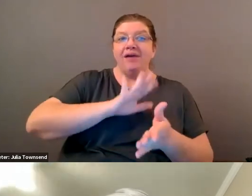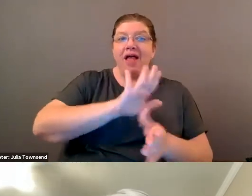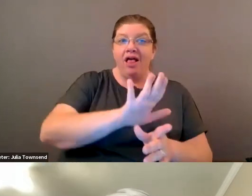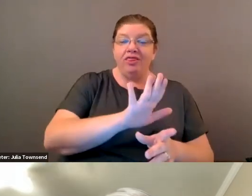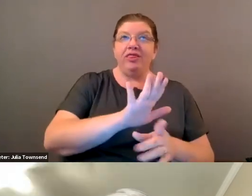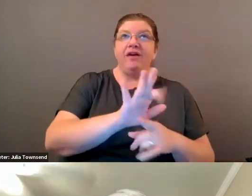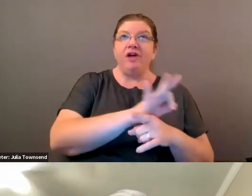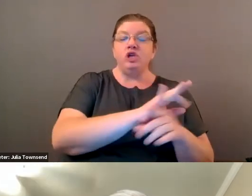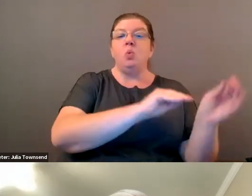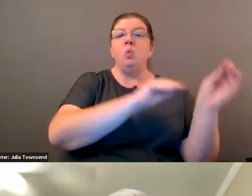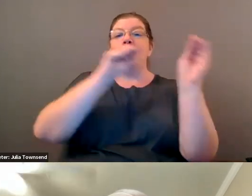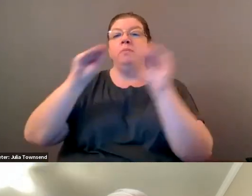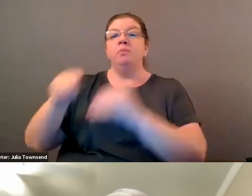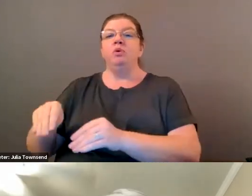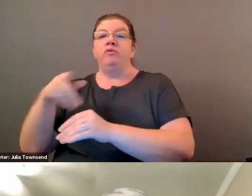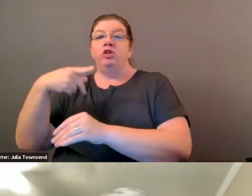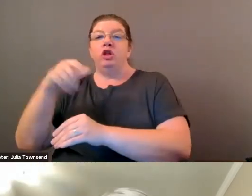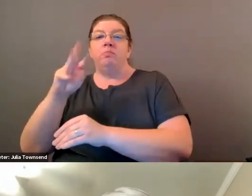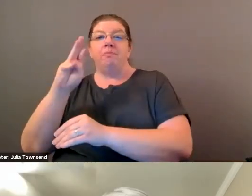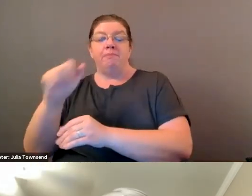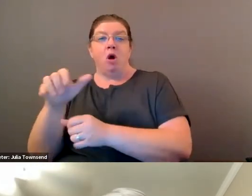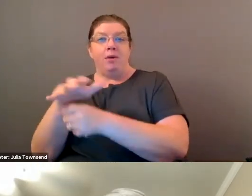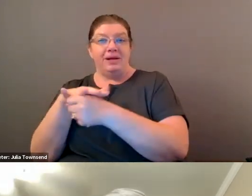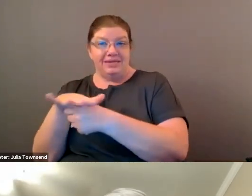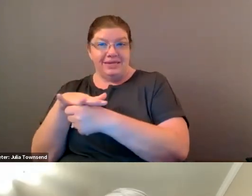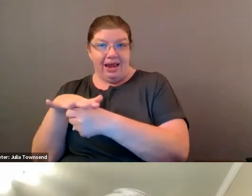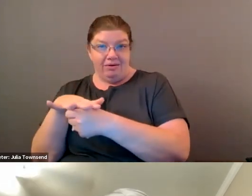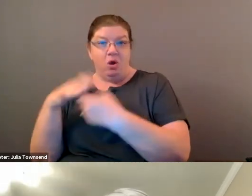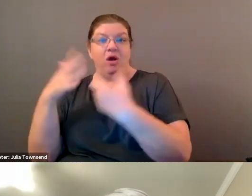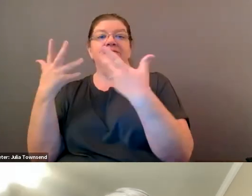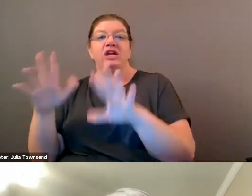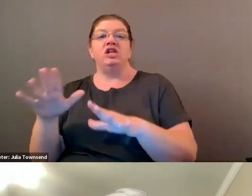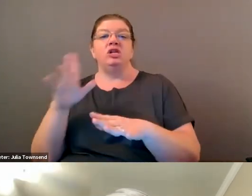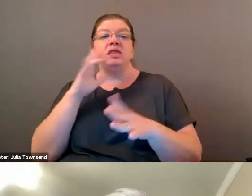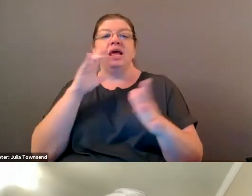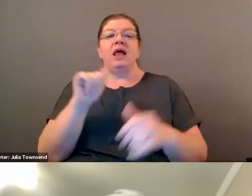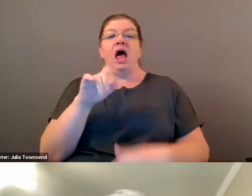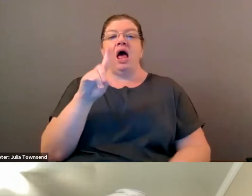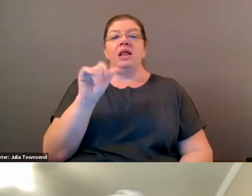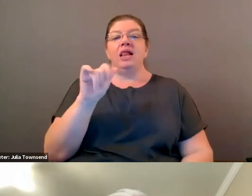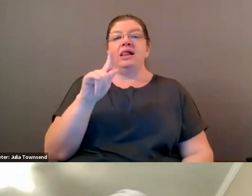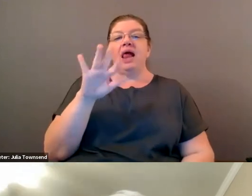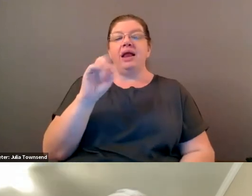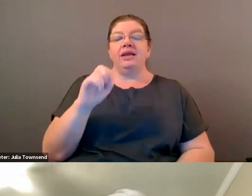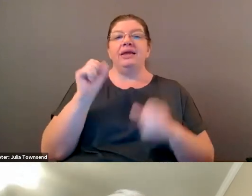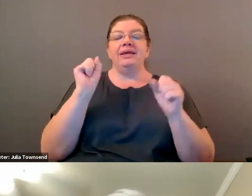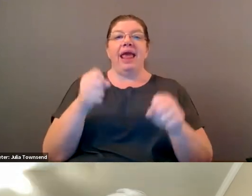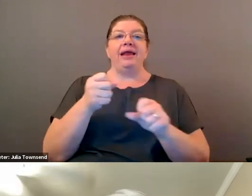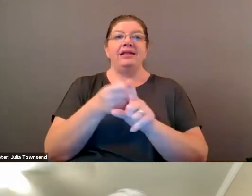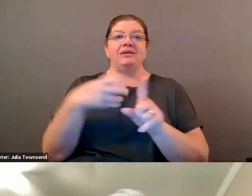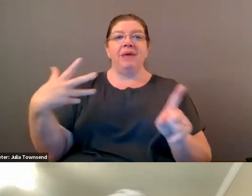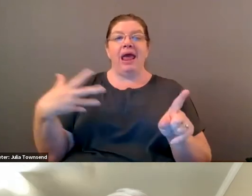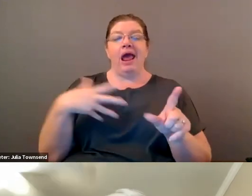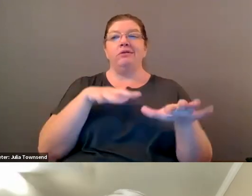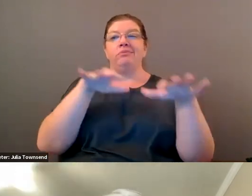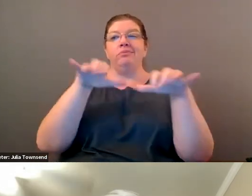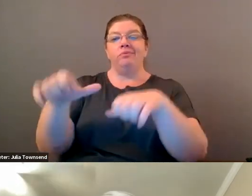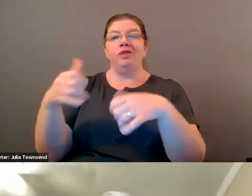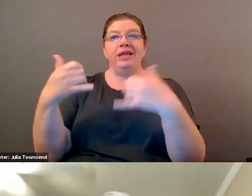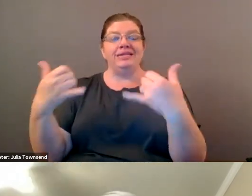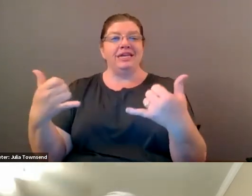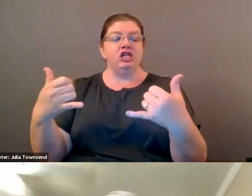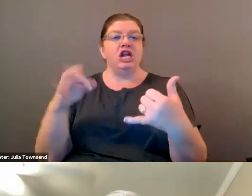the Parma site. And then when that was completed, Adelante would be able to expand into the existing Franklin Children's Center buildings